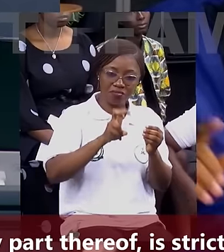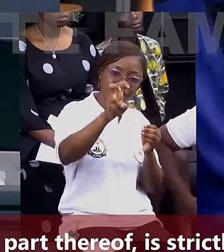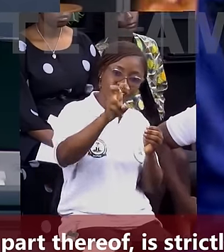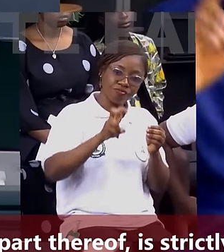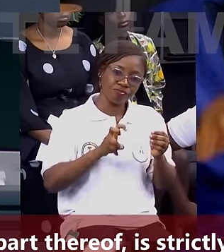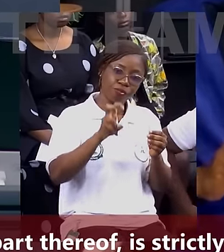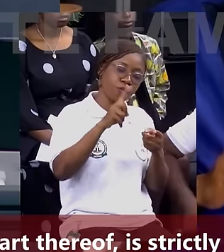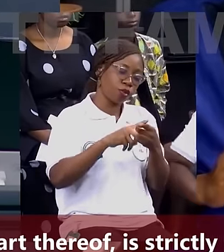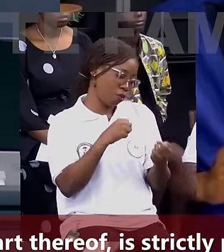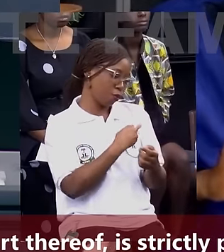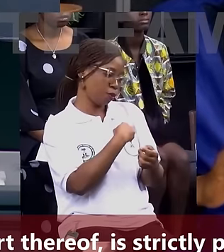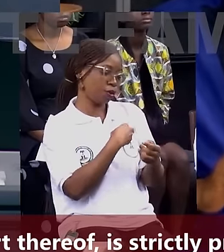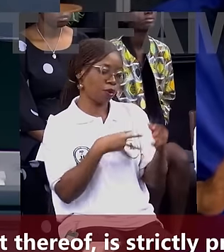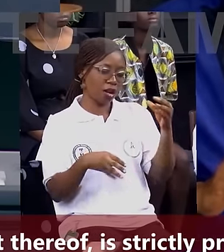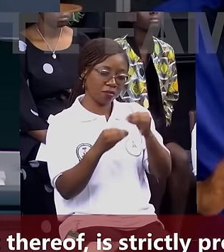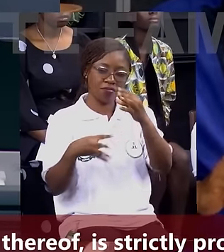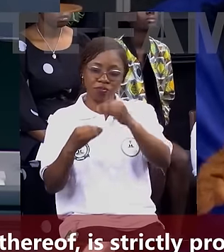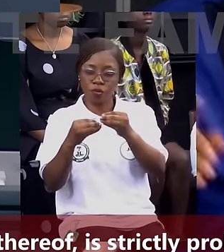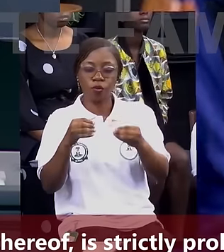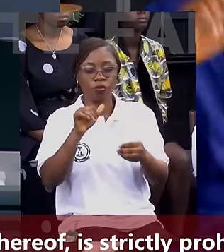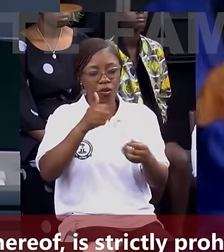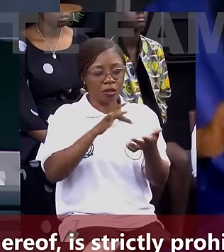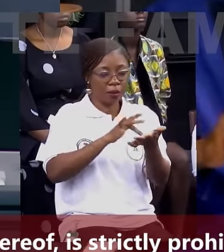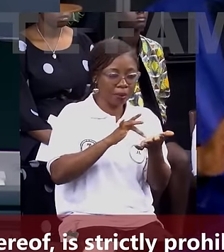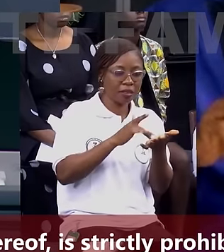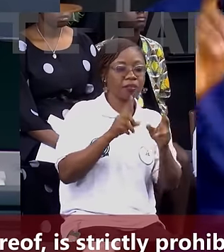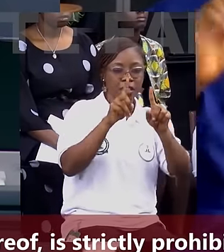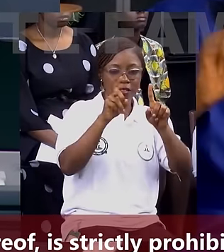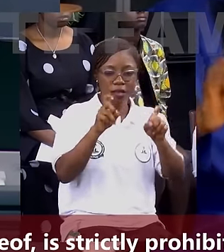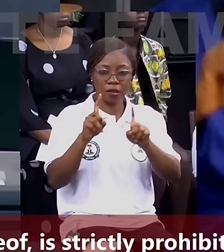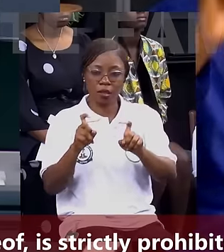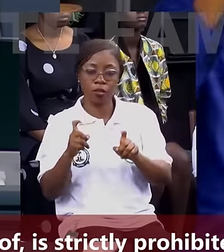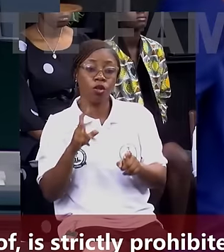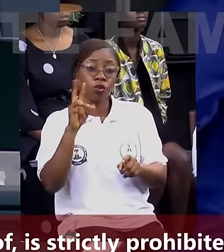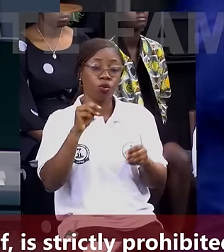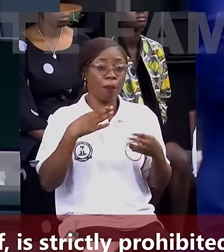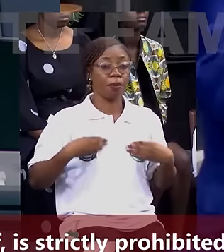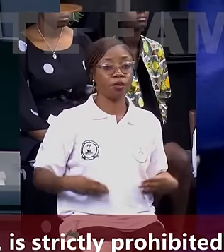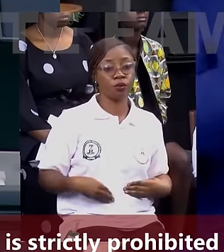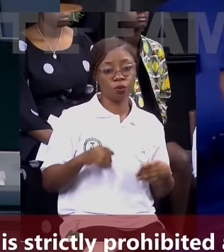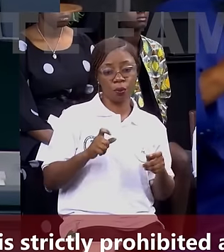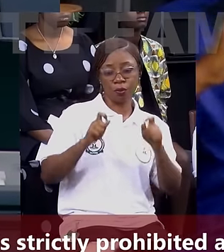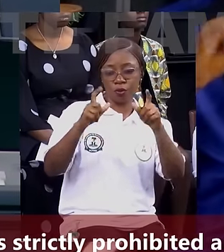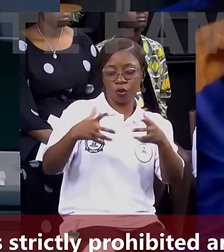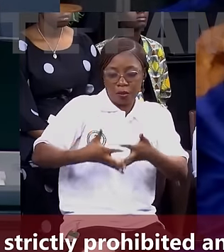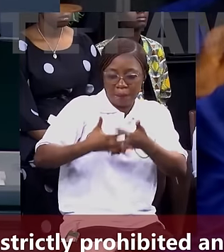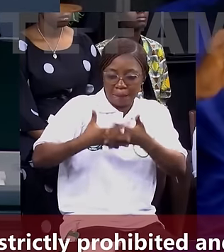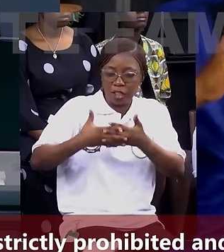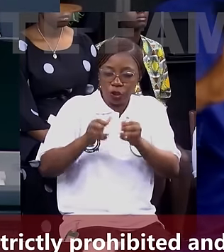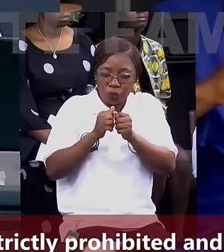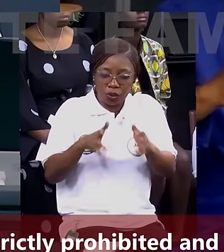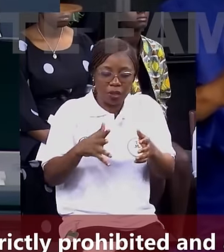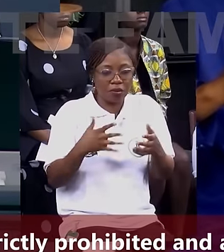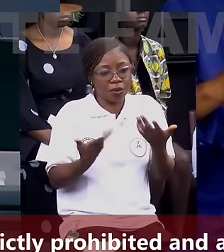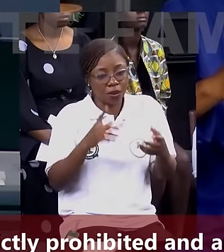hospital, you add the cost of other medications, the cost of tests, because nobody will put you on the dialysis machine except they check whether you are